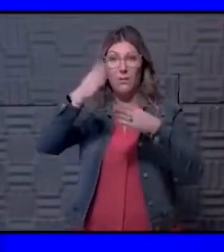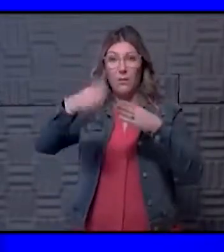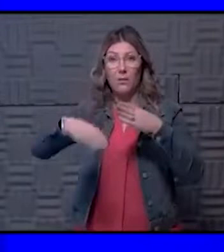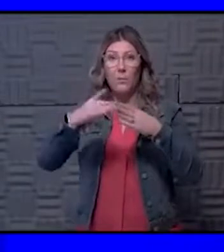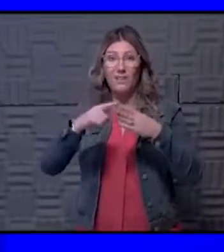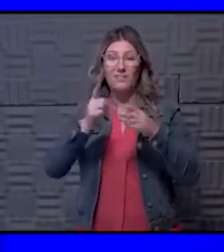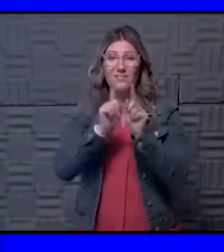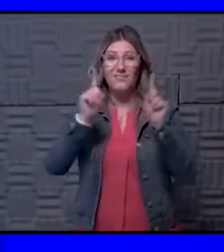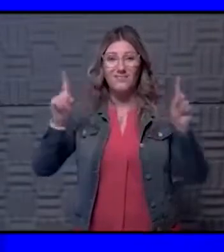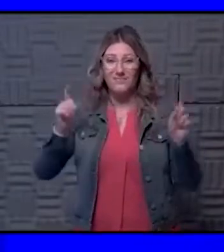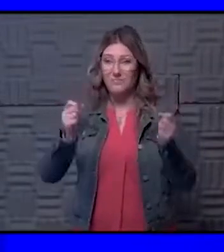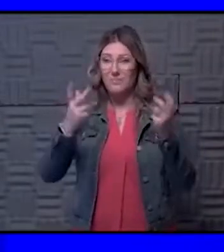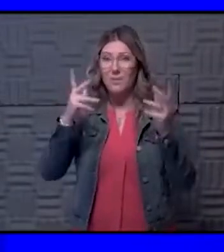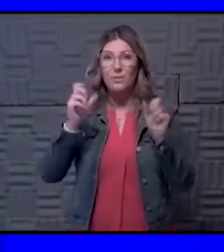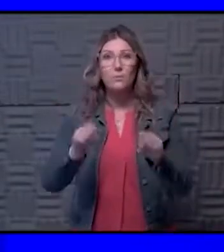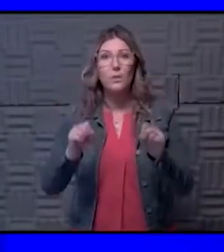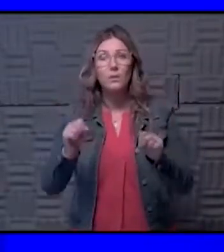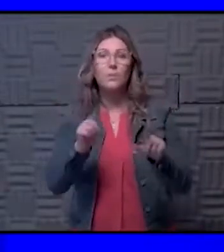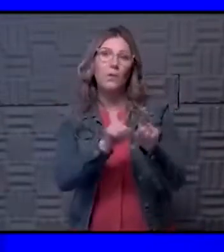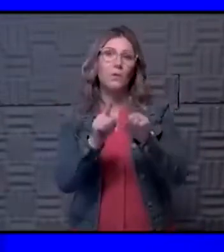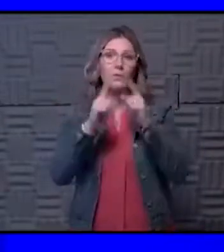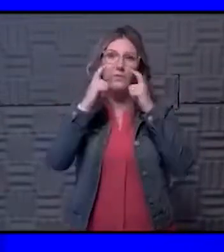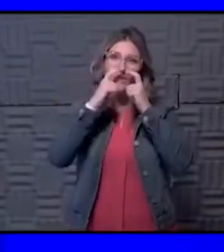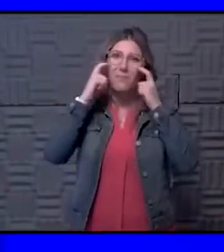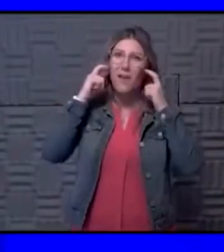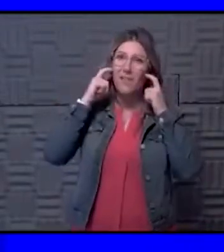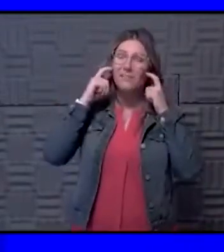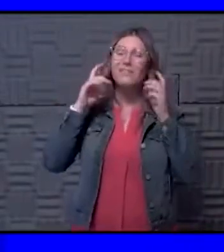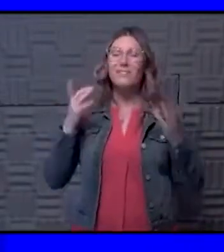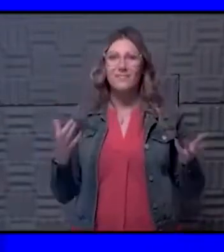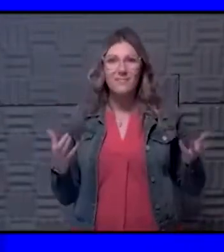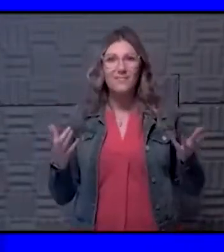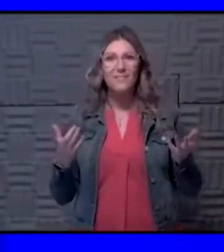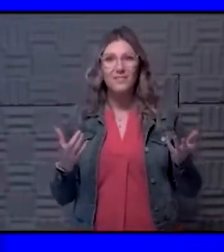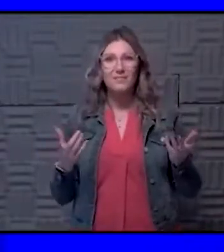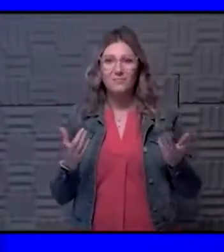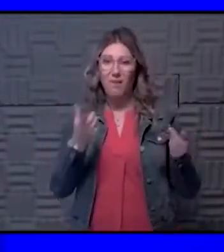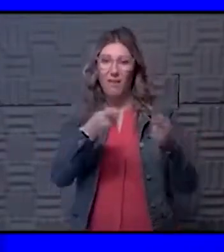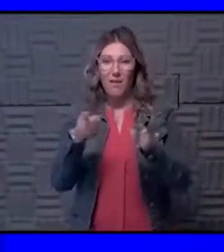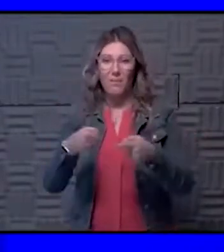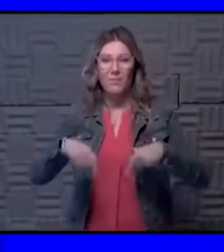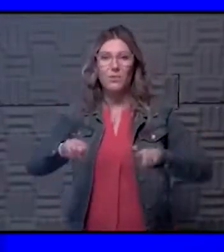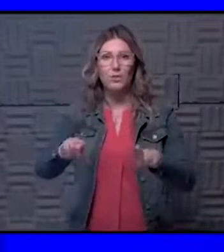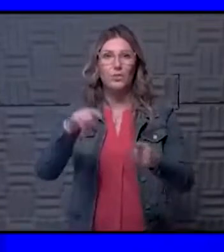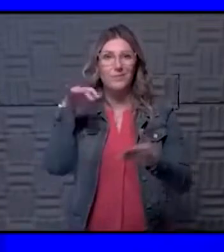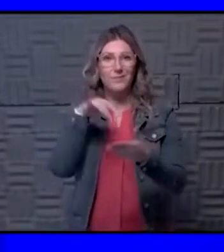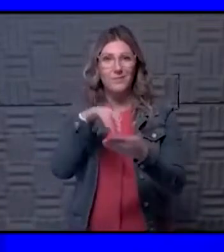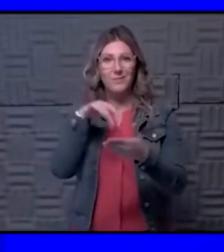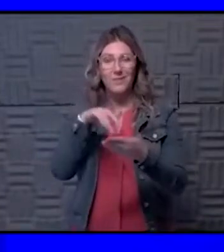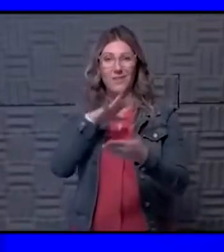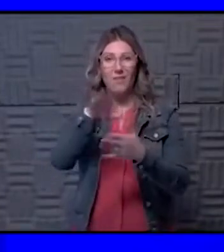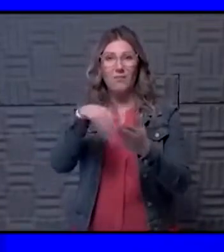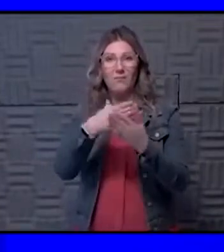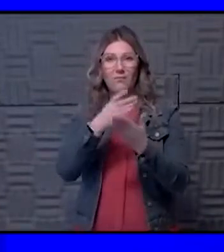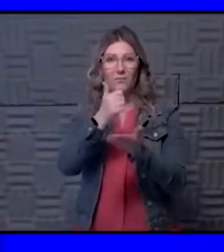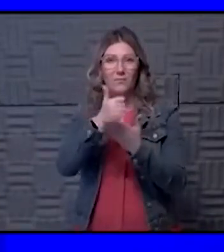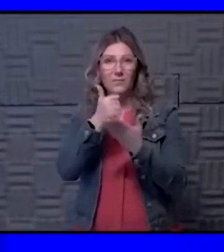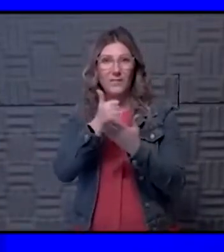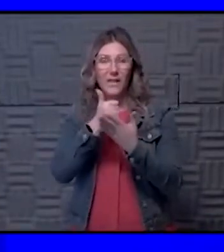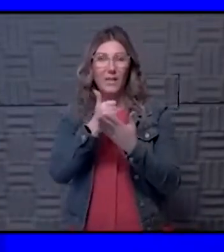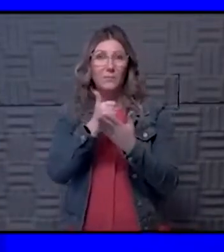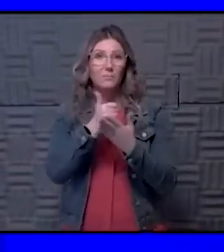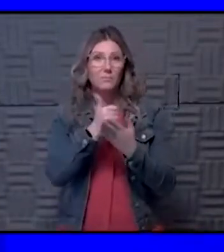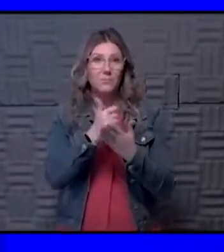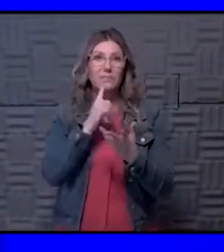as much as possible. Also, the masking is going on in those studies as well. So I think all of that helps to contribute to